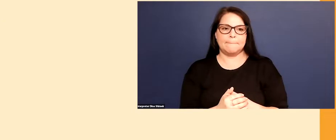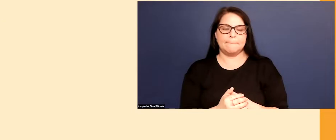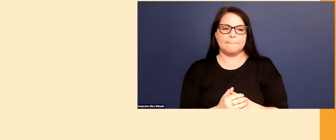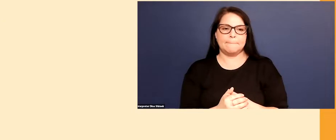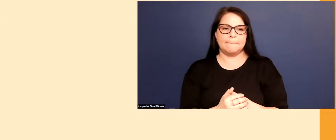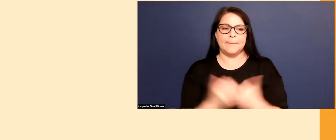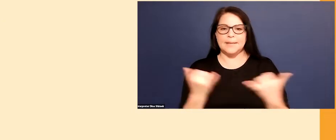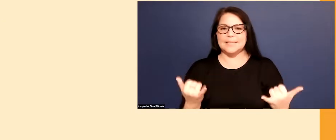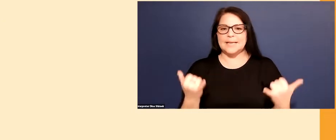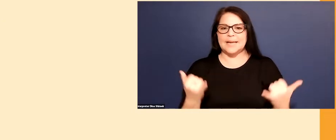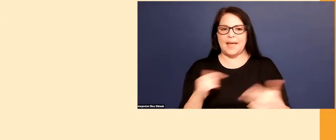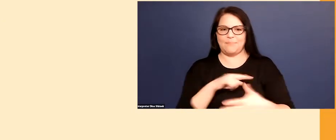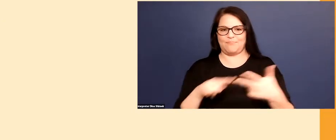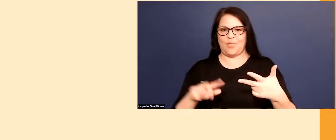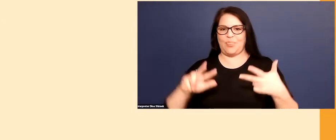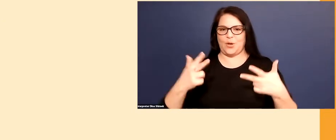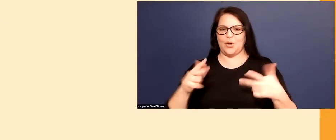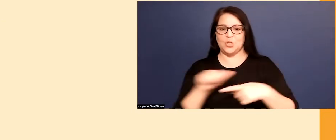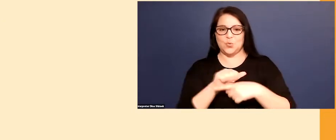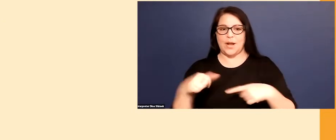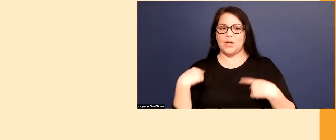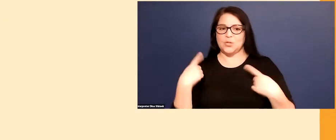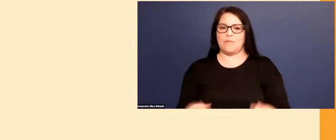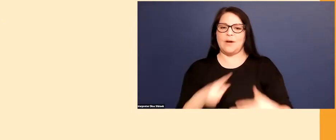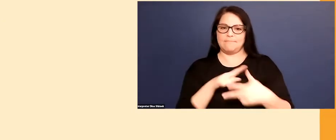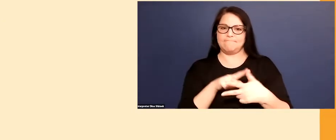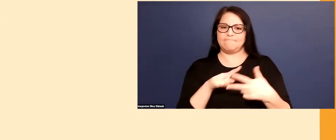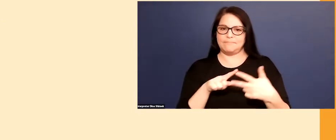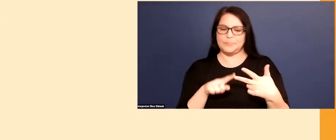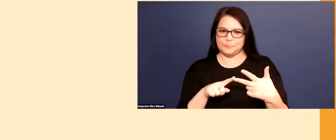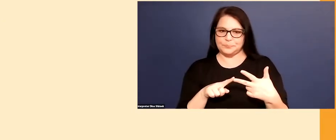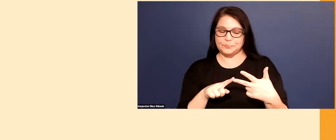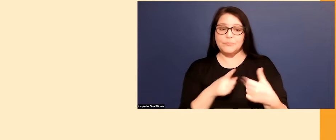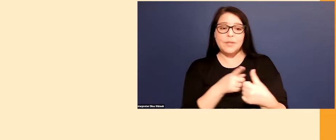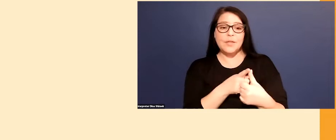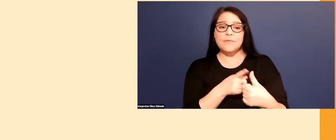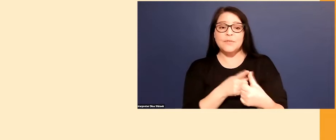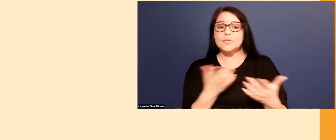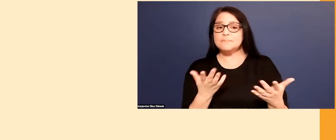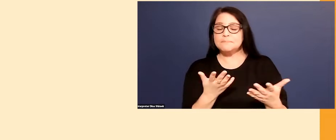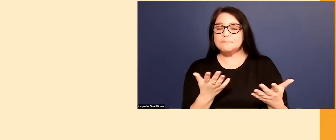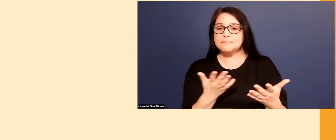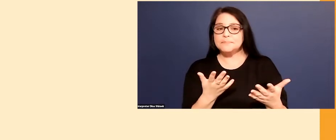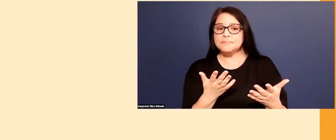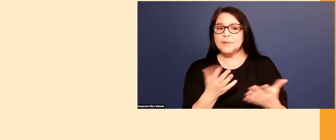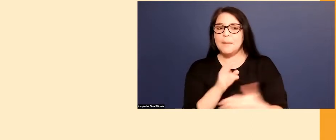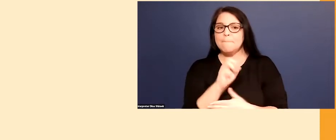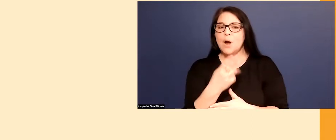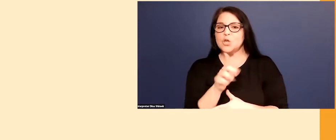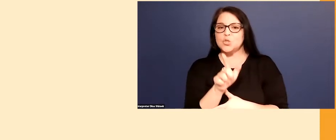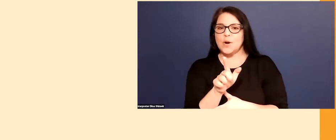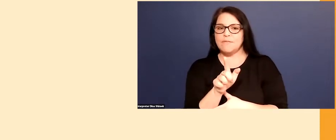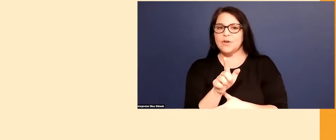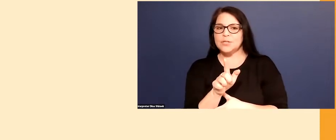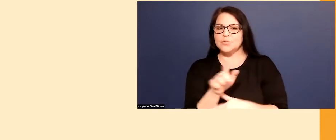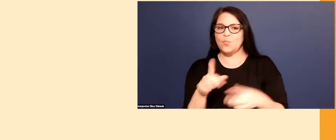So today is our third training in a series of 3 trainings. Our first was on March 21st, and